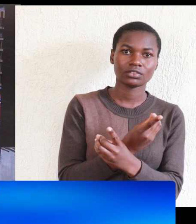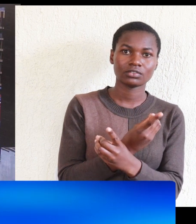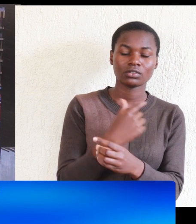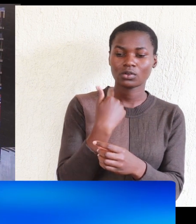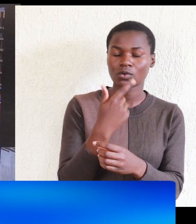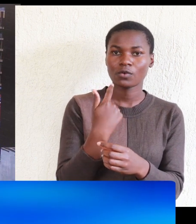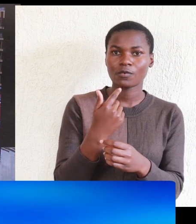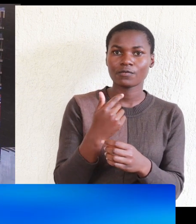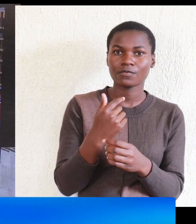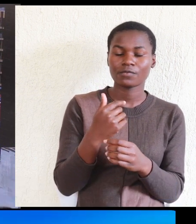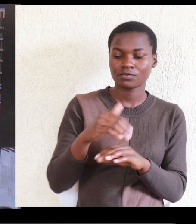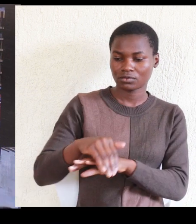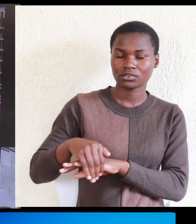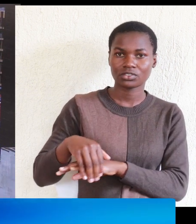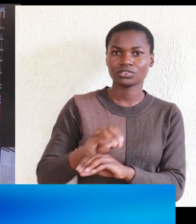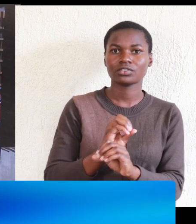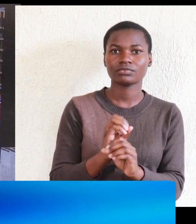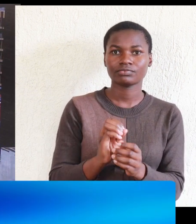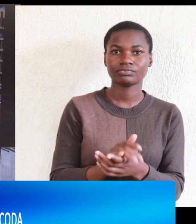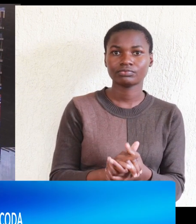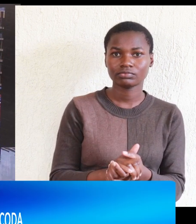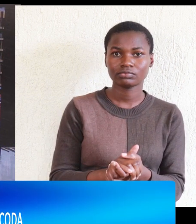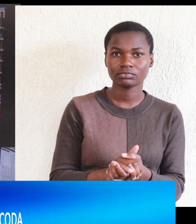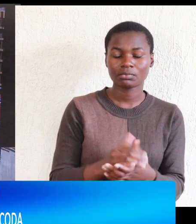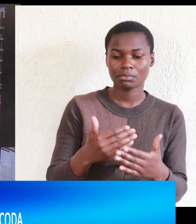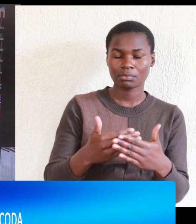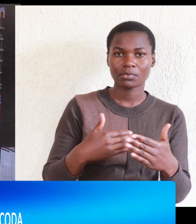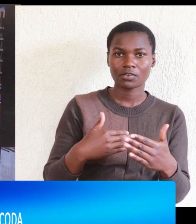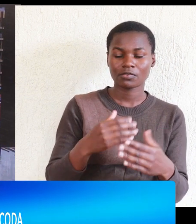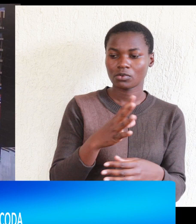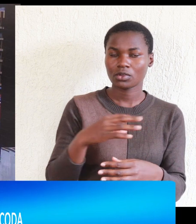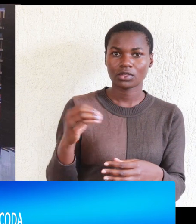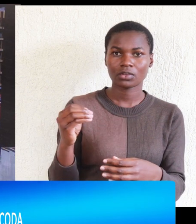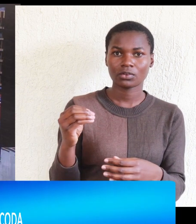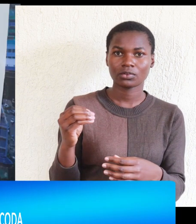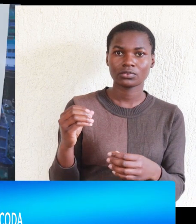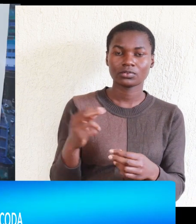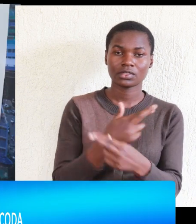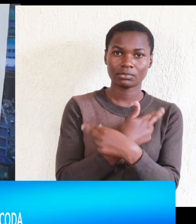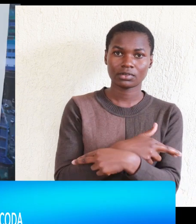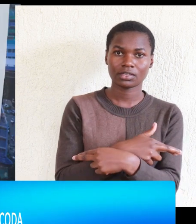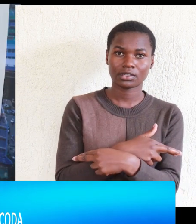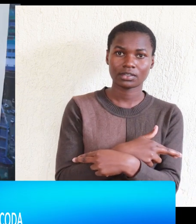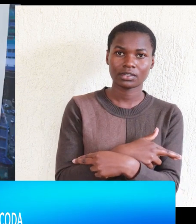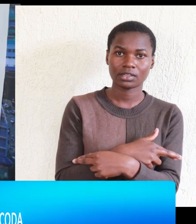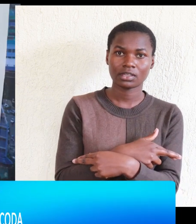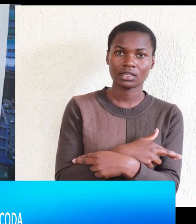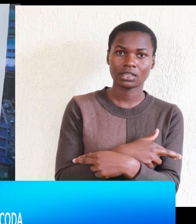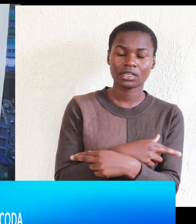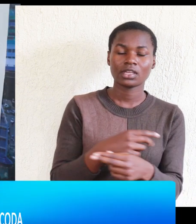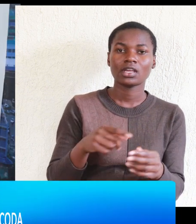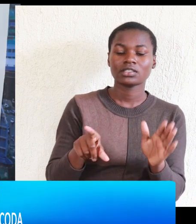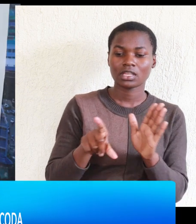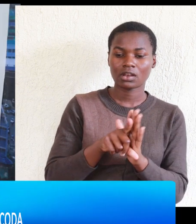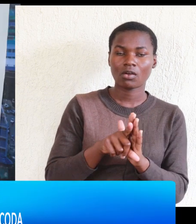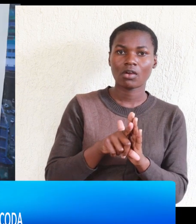and the support. They come out different vis-a-vis this child who faced rejection. Yes. Now, okay, maybe before we go